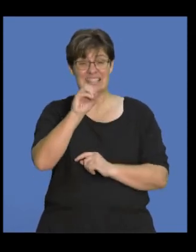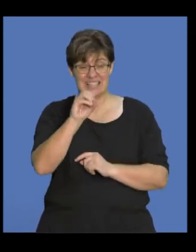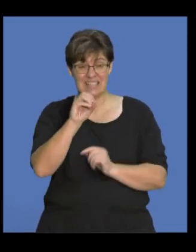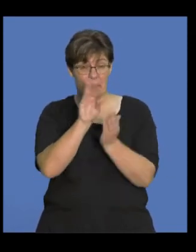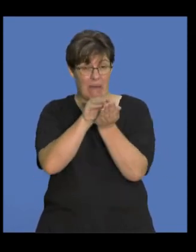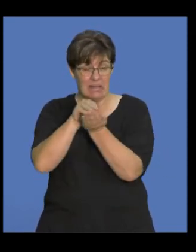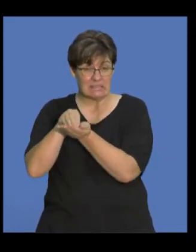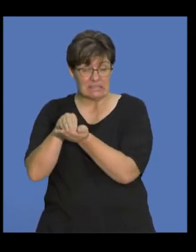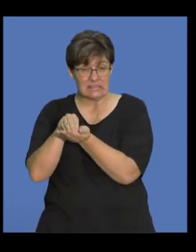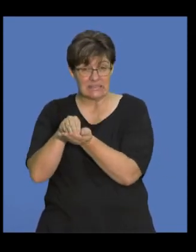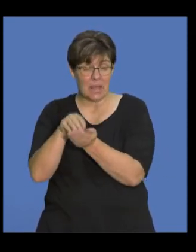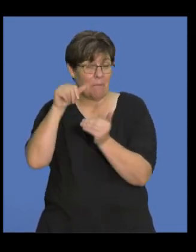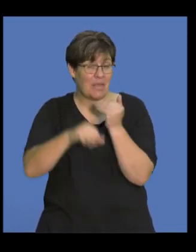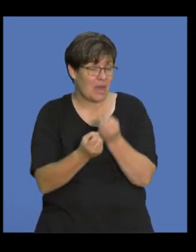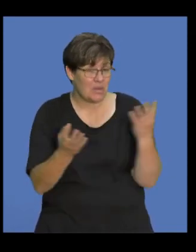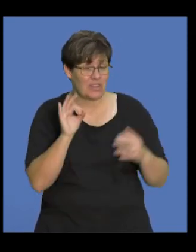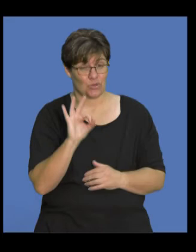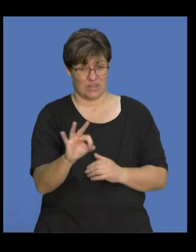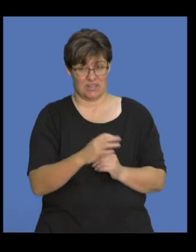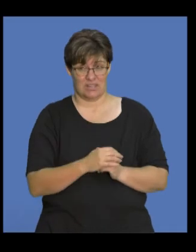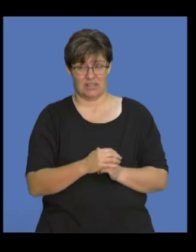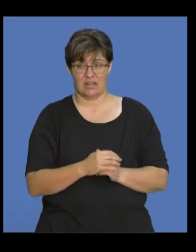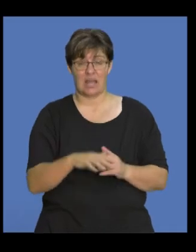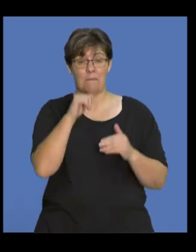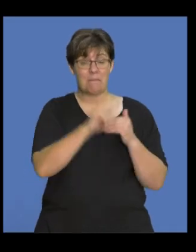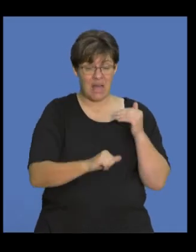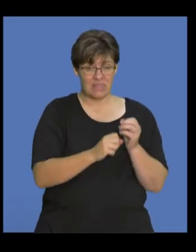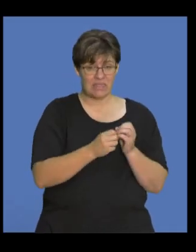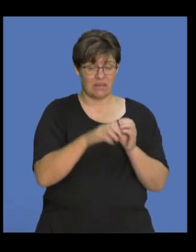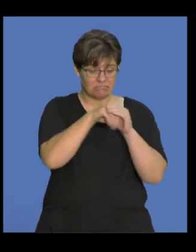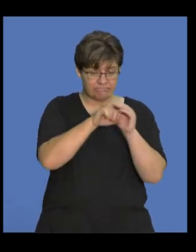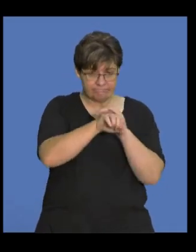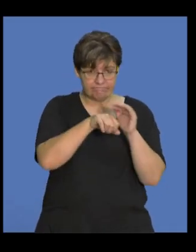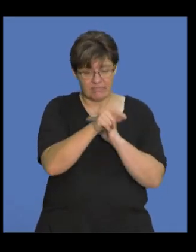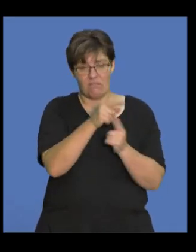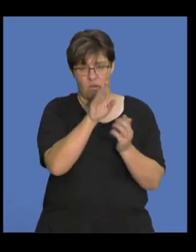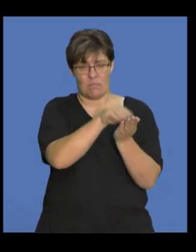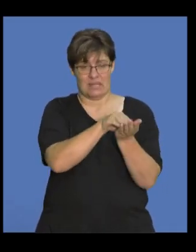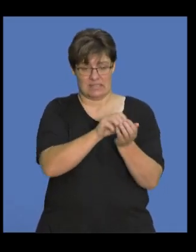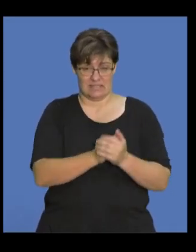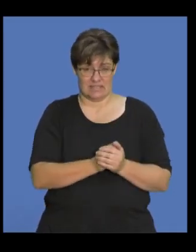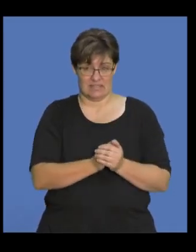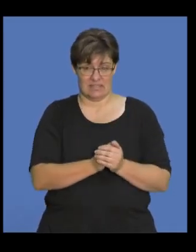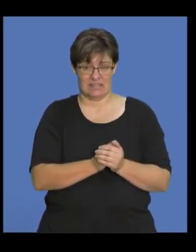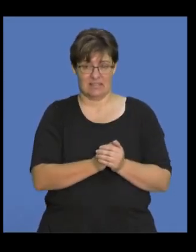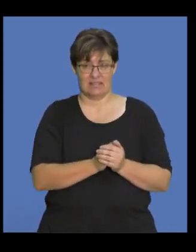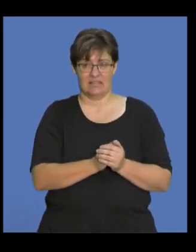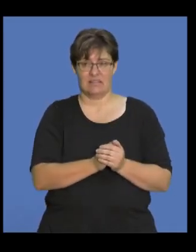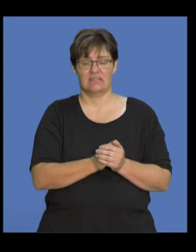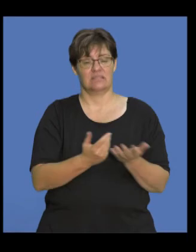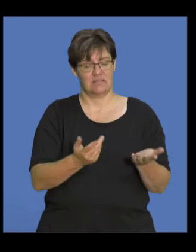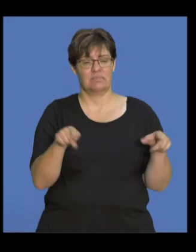months. Calculate the estimated monthly growth rate for this, right? So